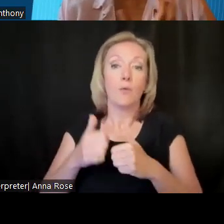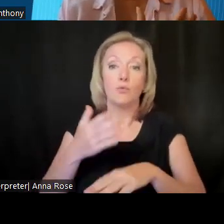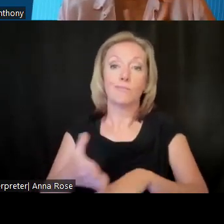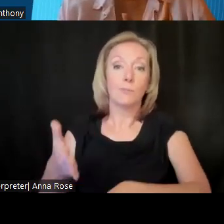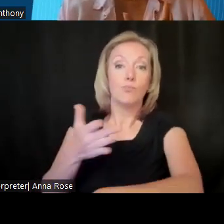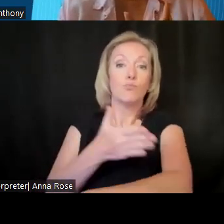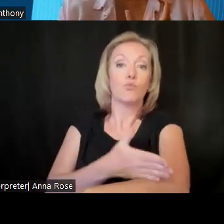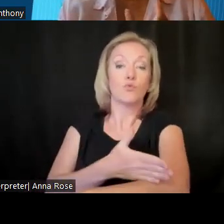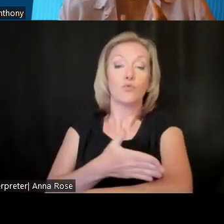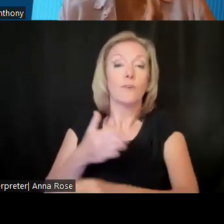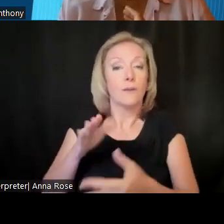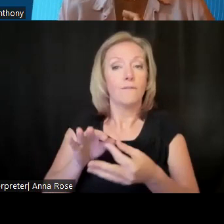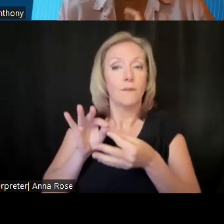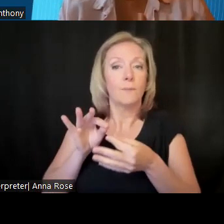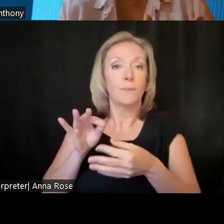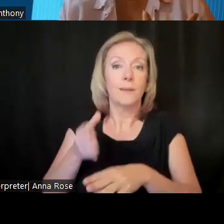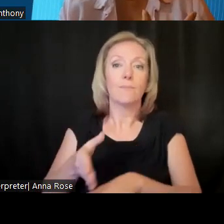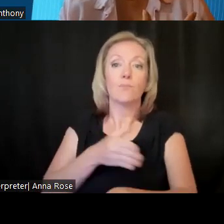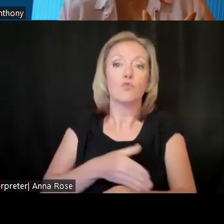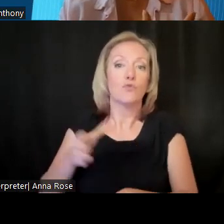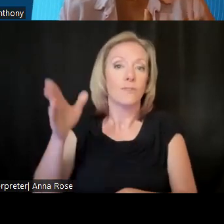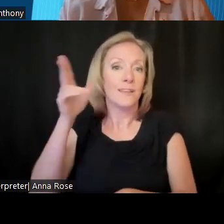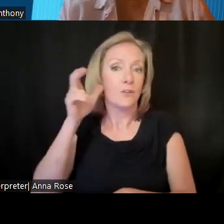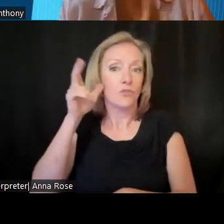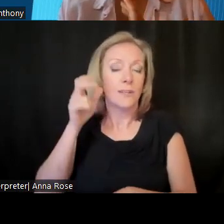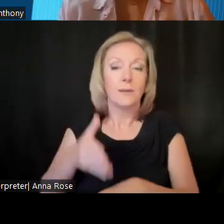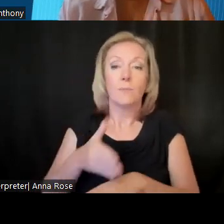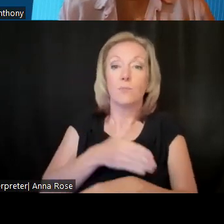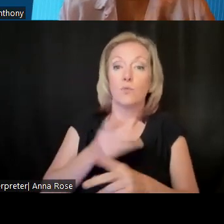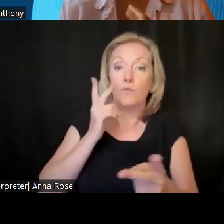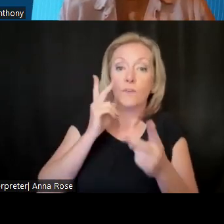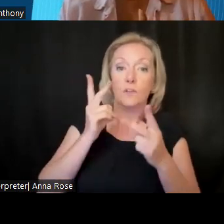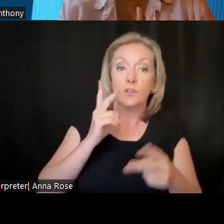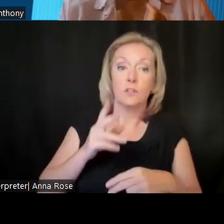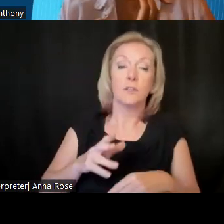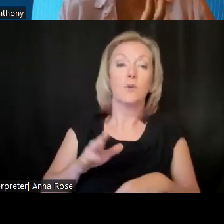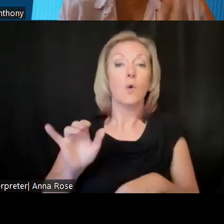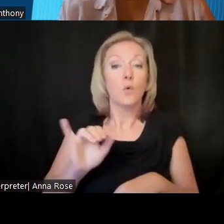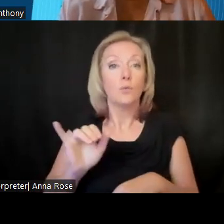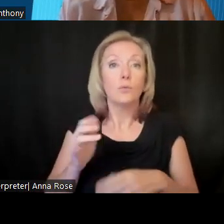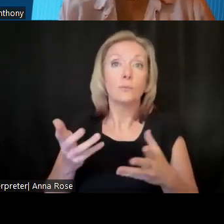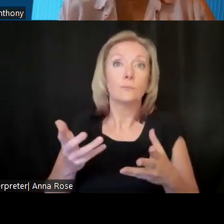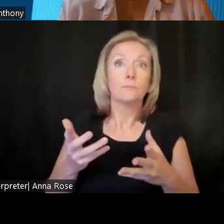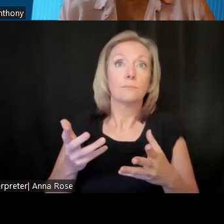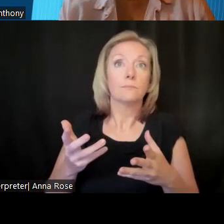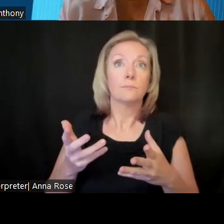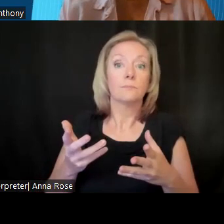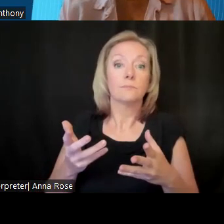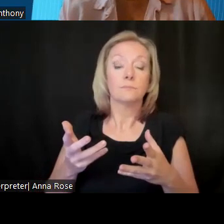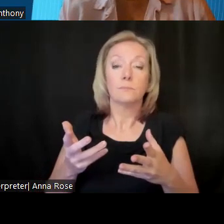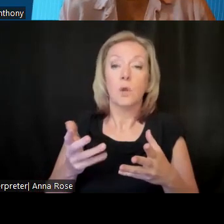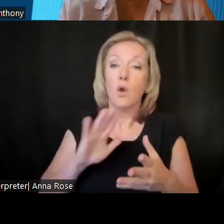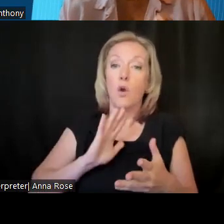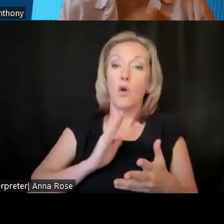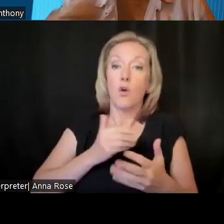enhance from a hearing perspective, enhance from a visual perspective, but then all the things that we do that when you combine that